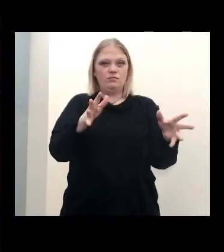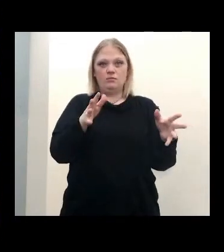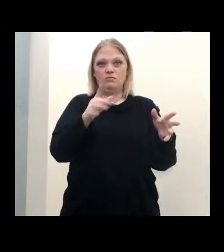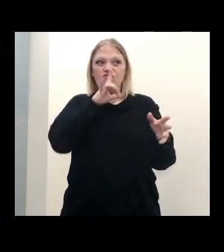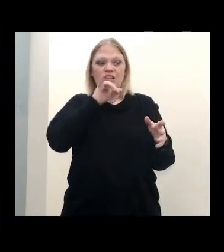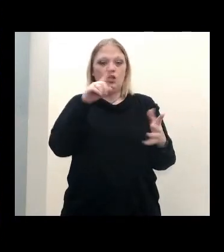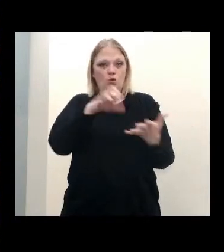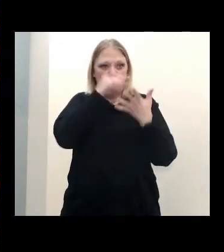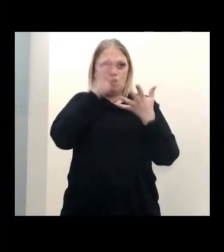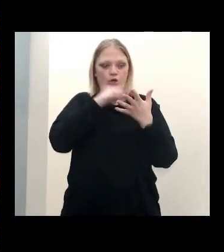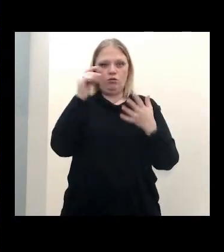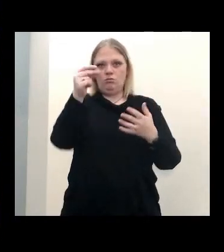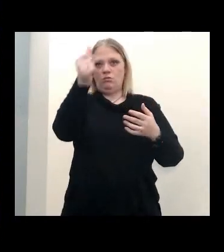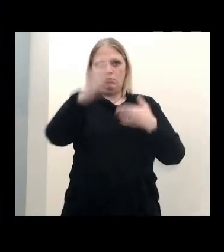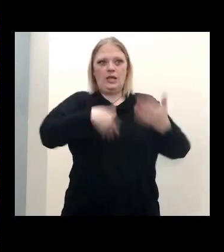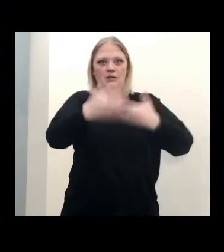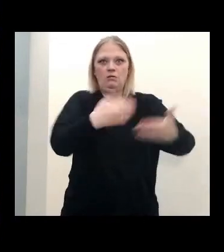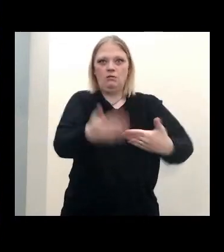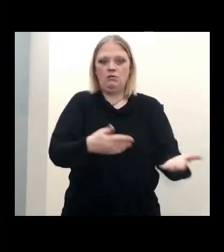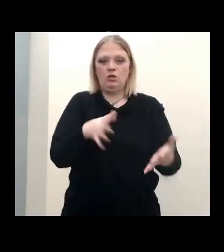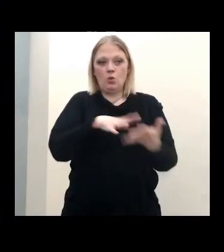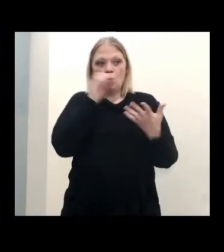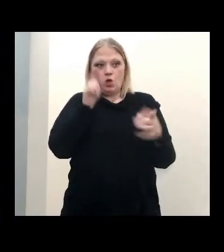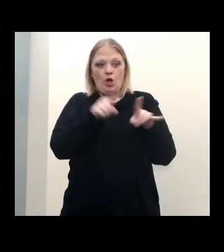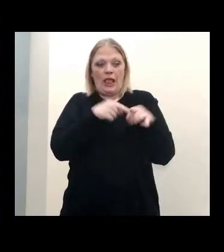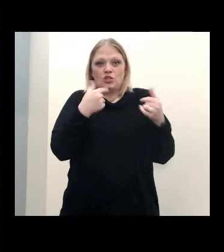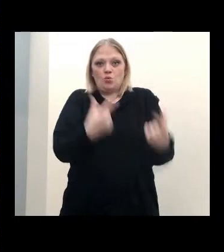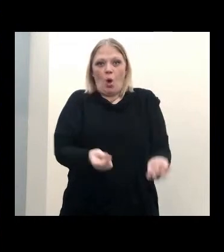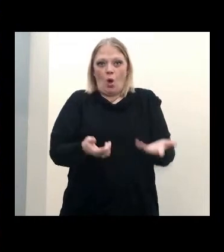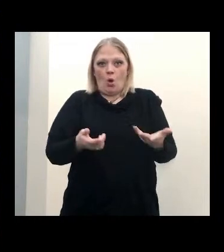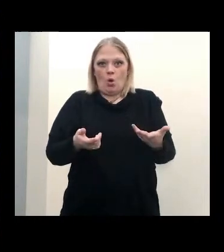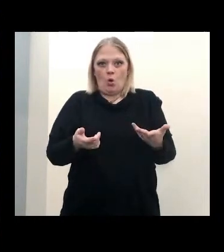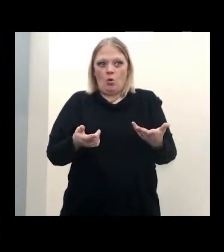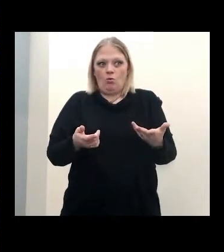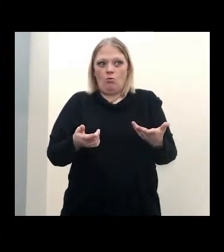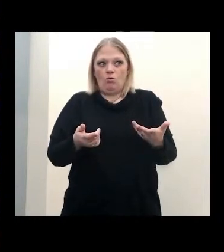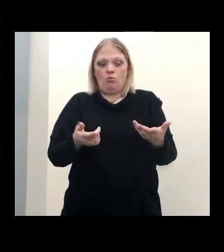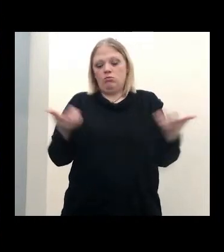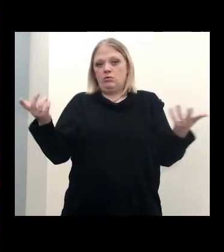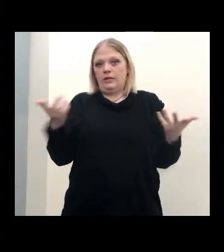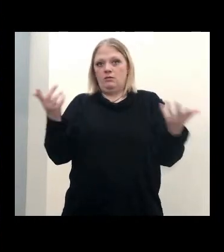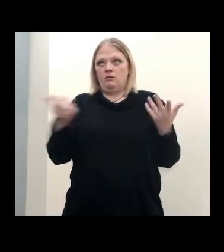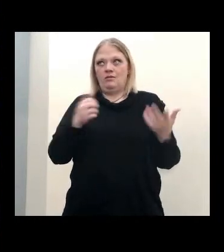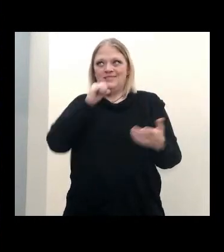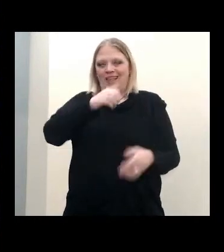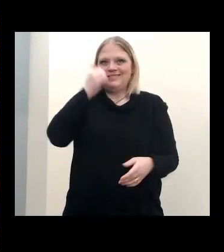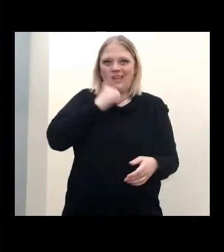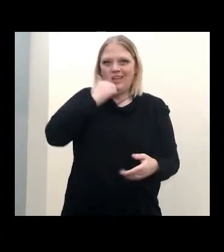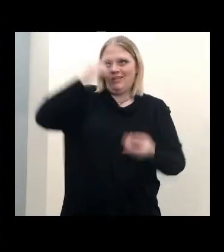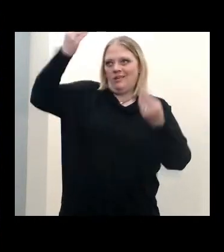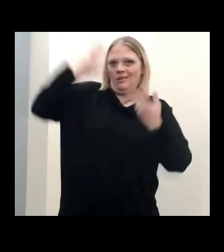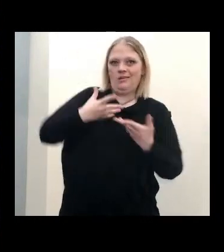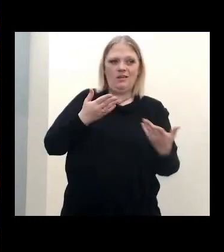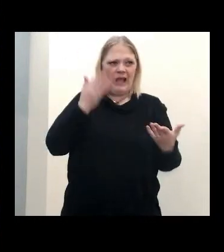fly, and as they learn more information, they share it with us, but it doesn't always come daily. I know people aren't happy with it,